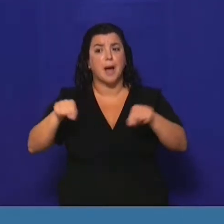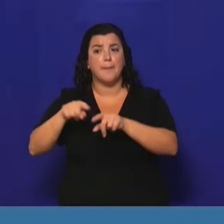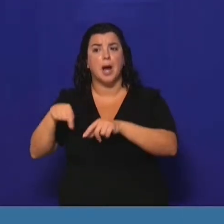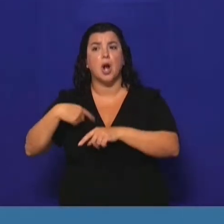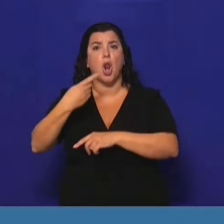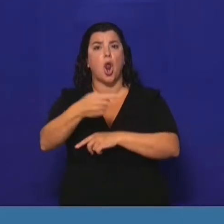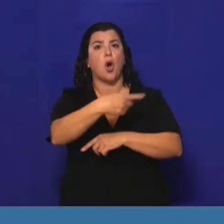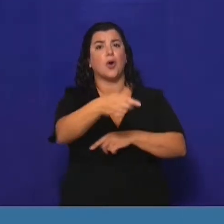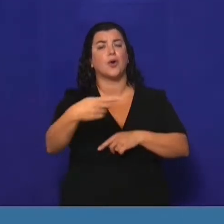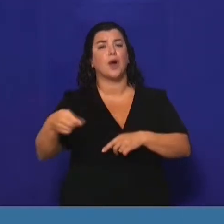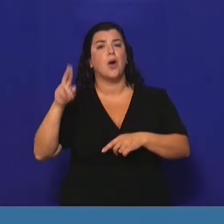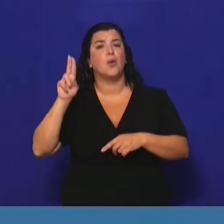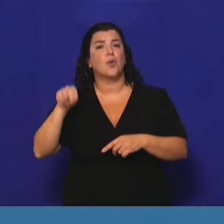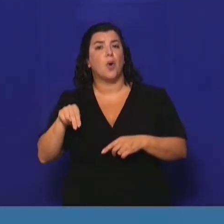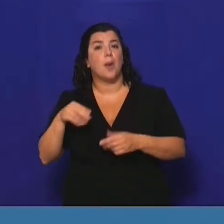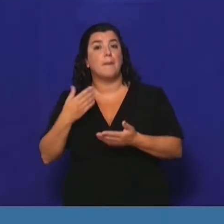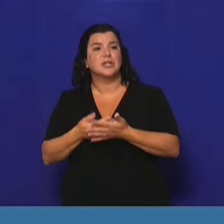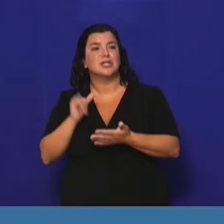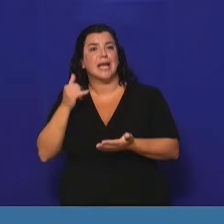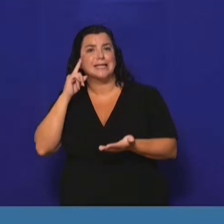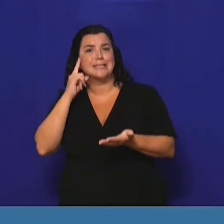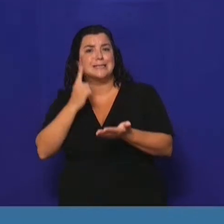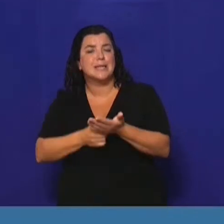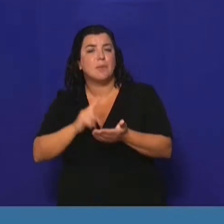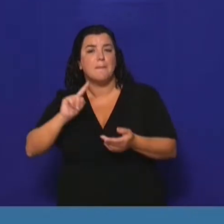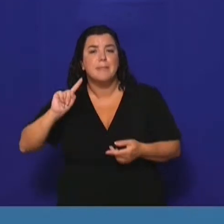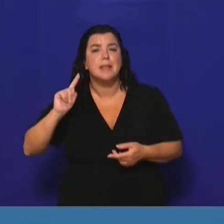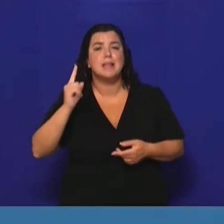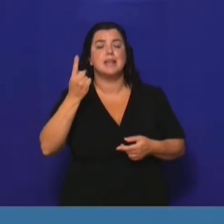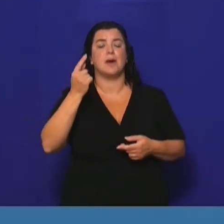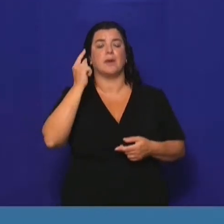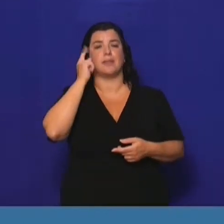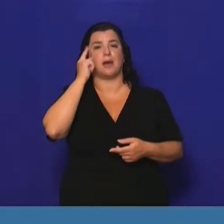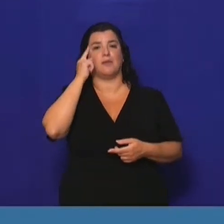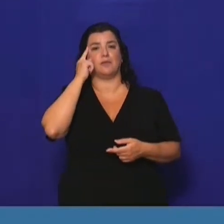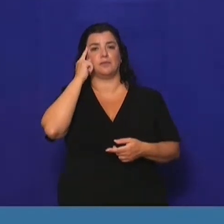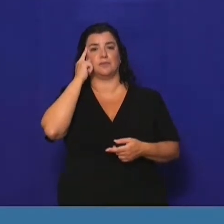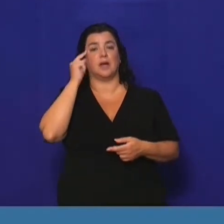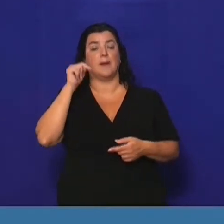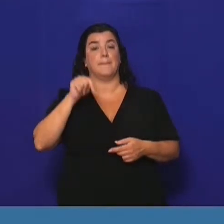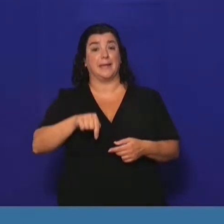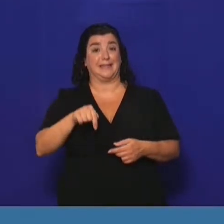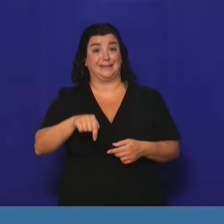aħna jekk jinstabu xi każijiet mill-ewwel jiġri l-istess. Jiġifieri bħalissa